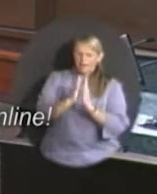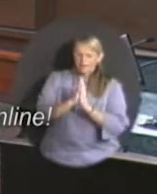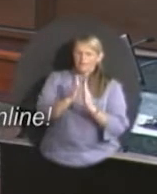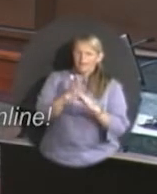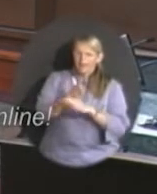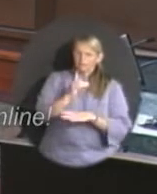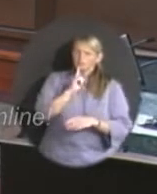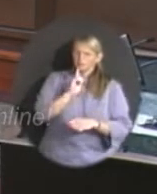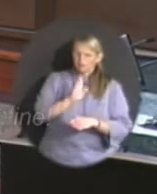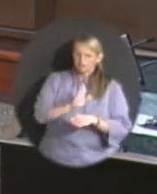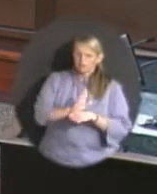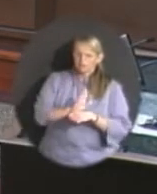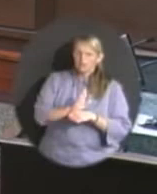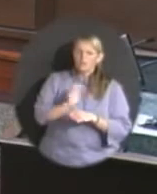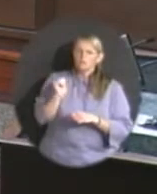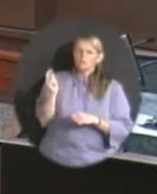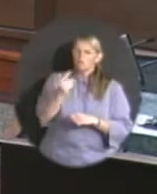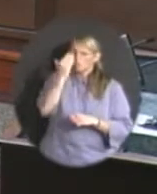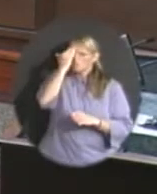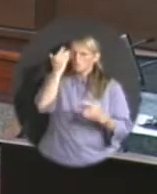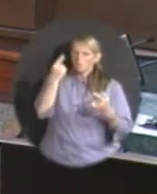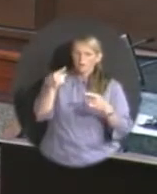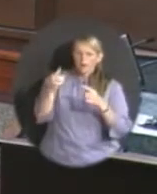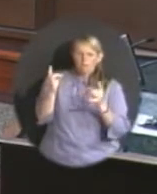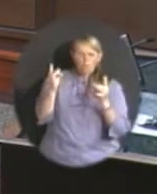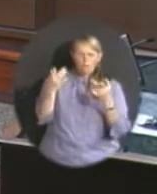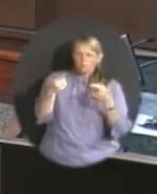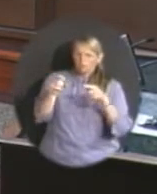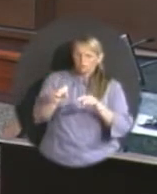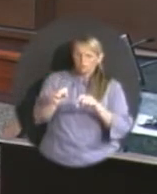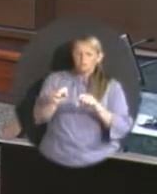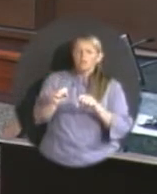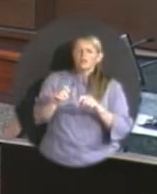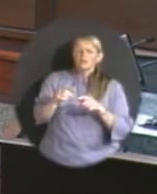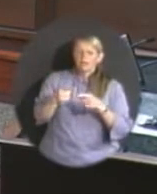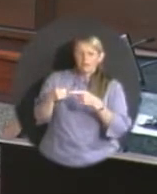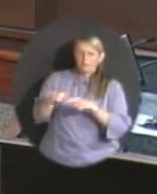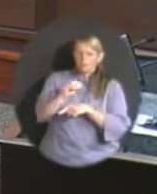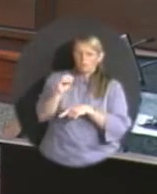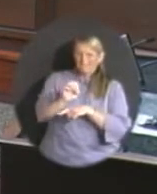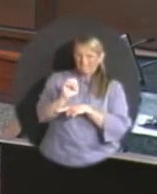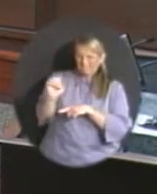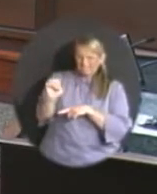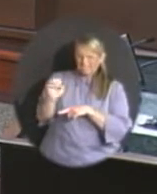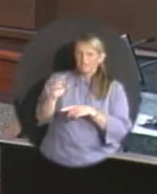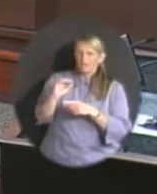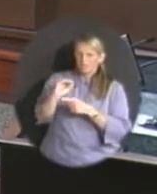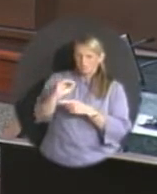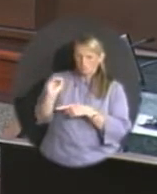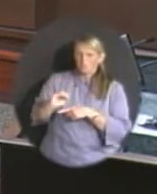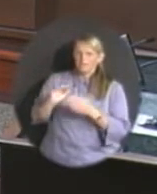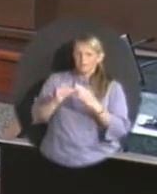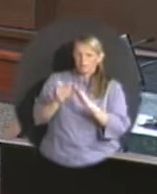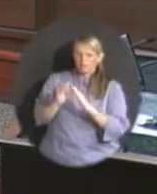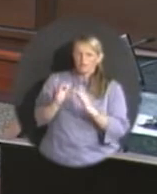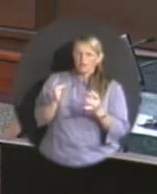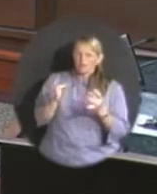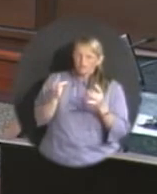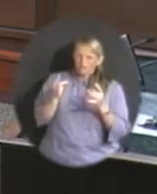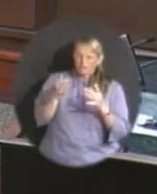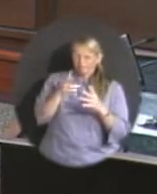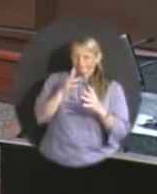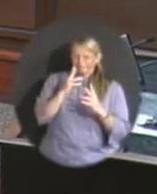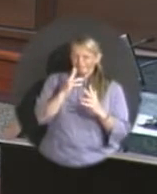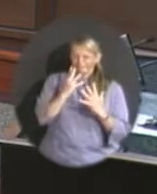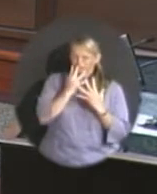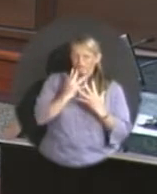that struck the Olathe East and the Olathe community this week with the unfortunate accident of Nate Trinkle and